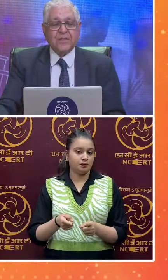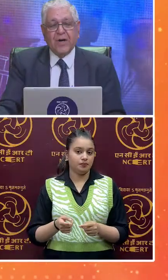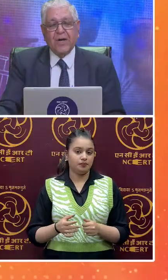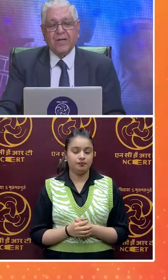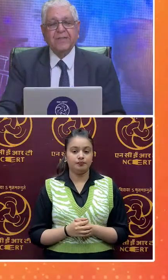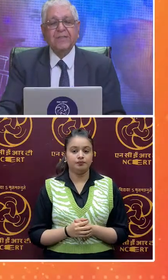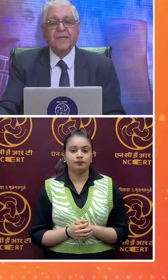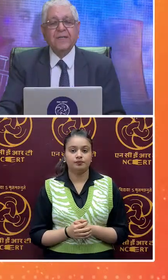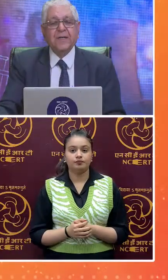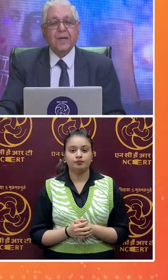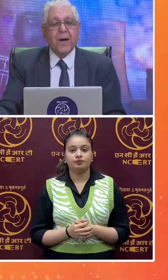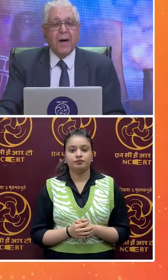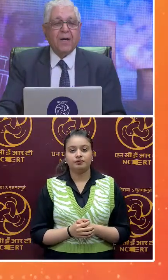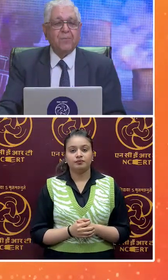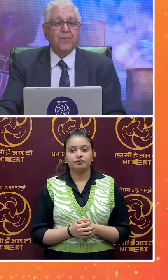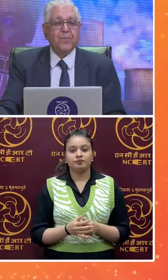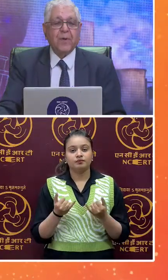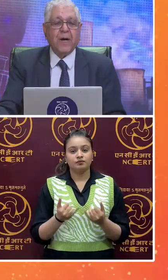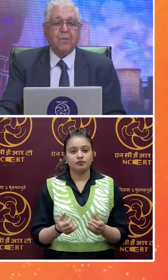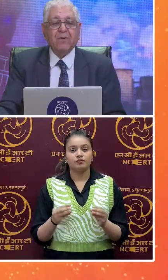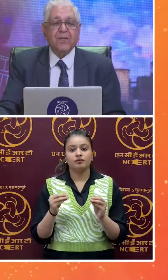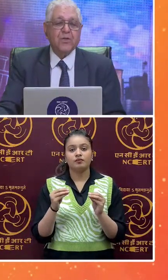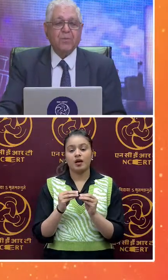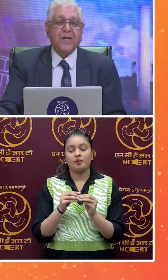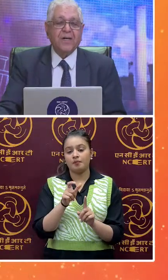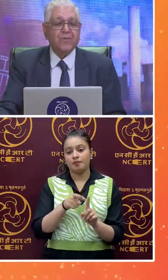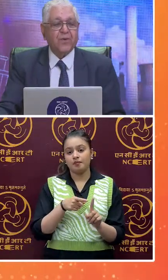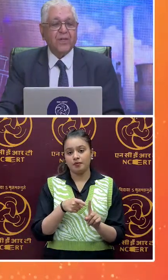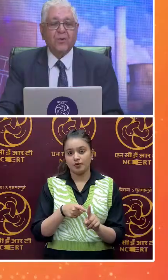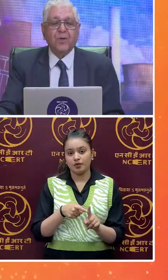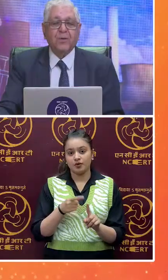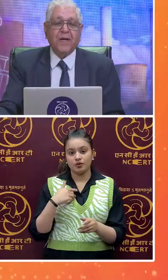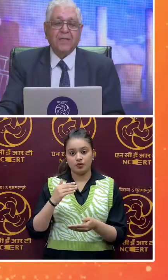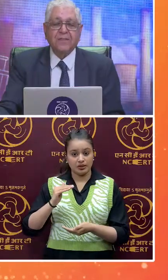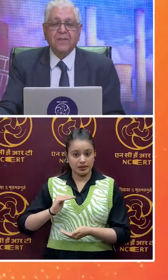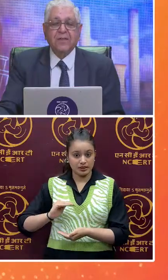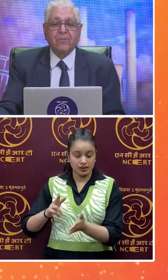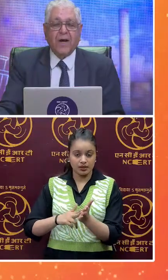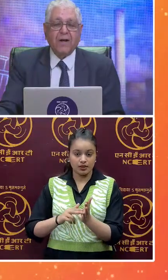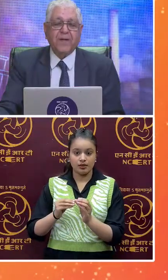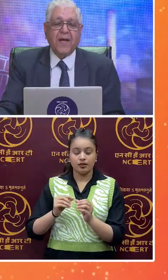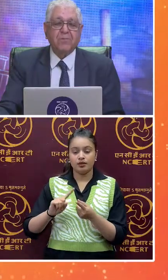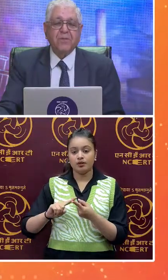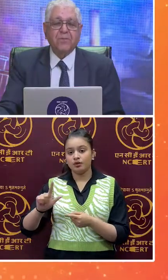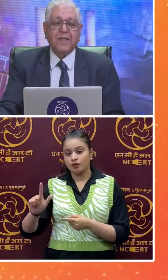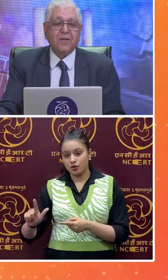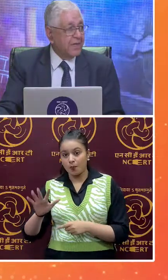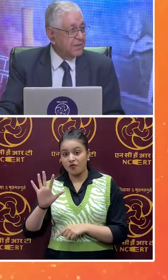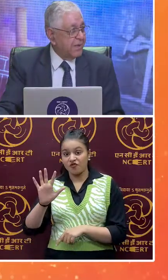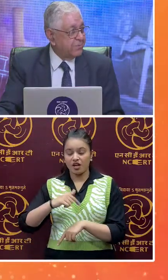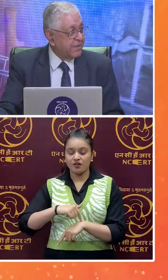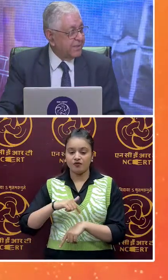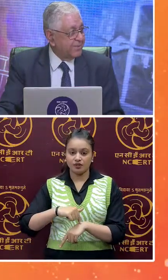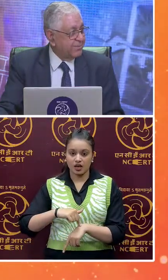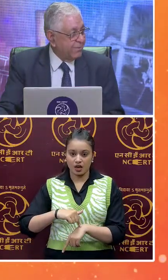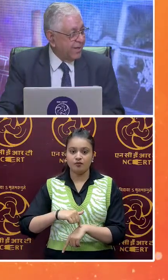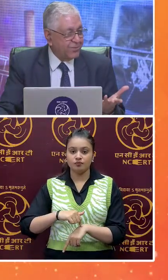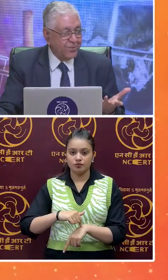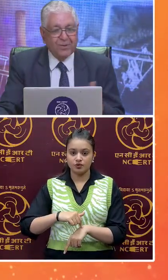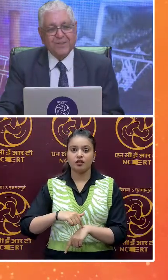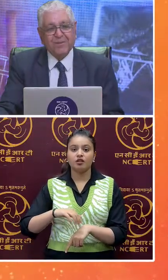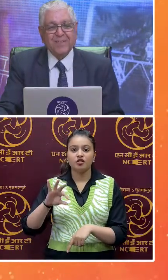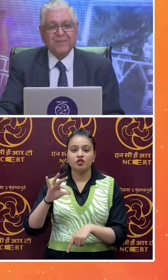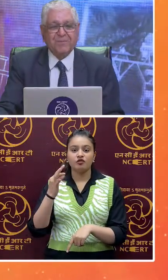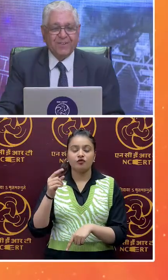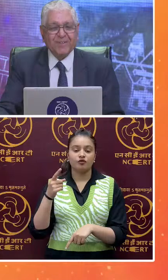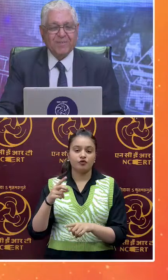So, Bhabha was nominated for the Nobel Prize 5 times by the French mathematician. Bhabha after